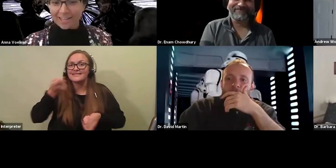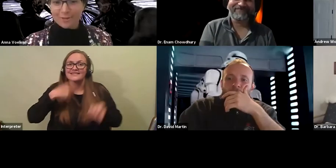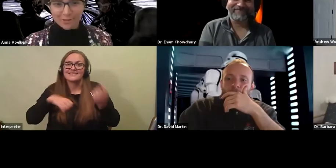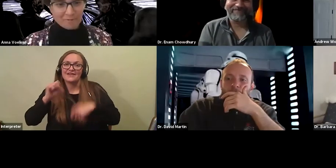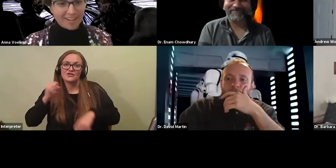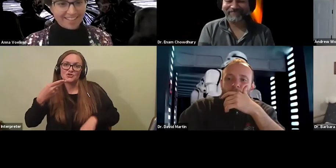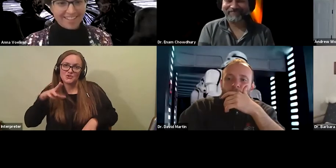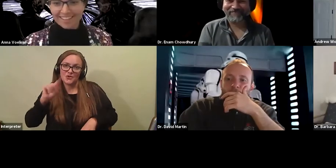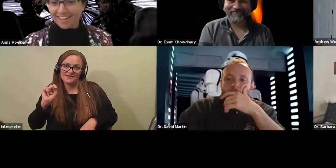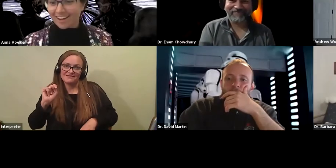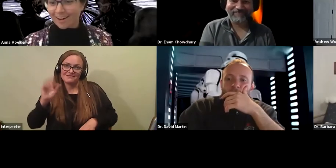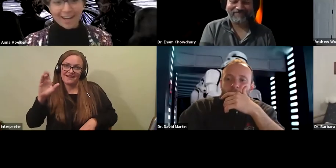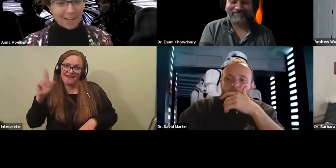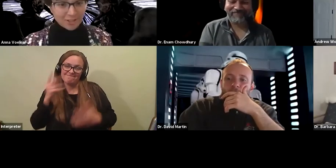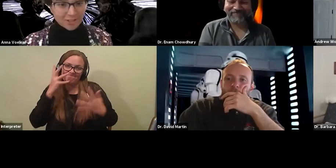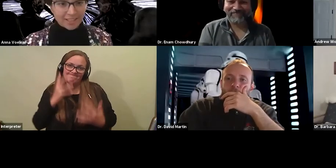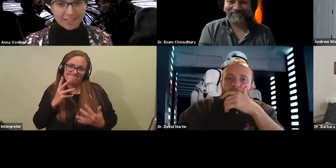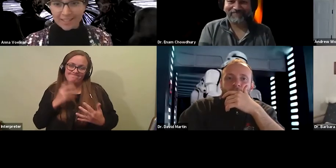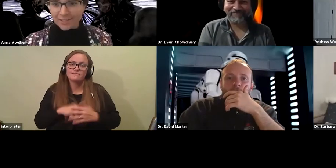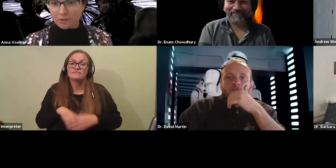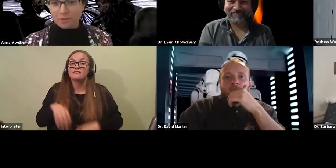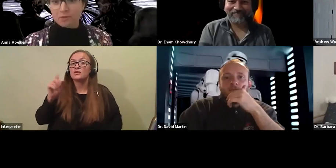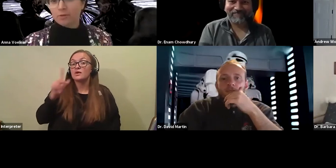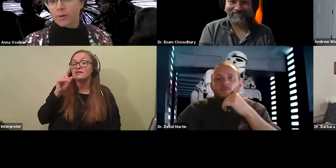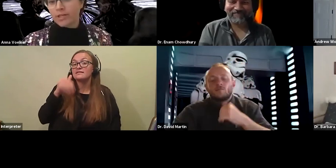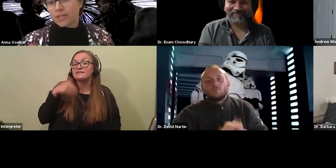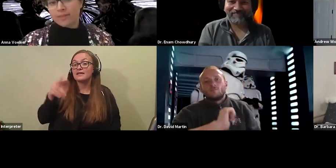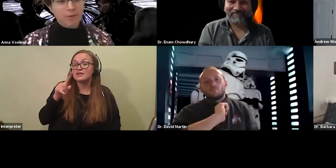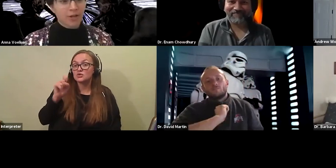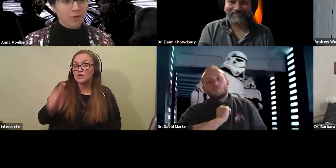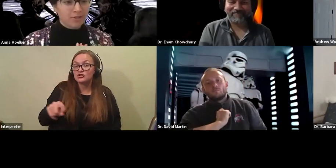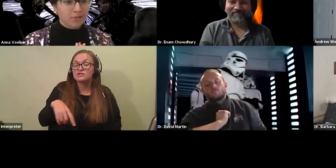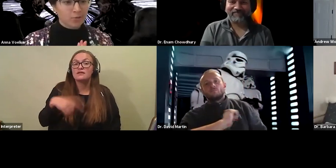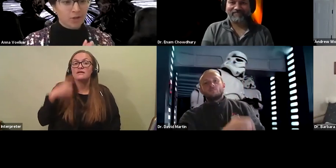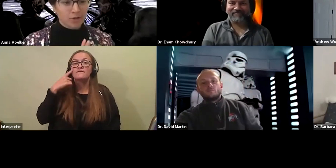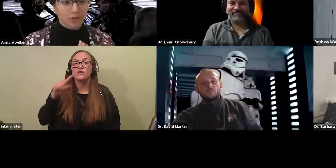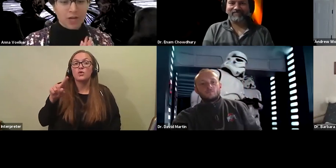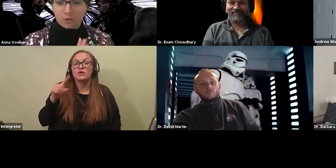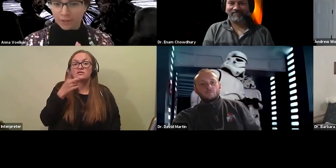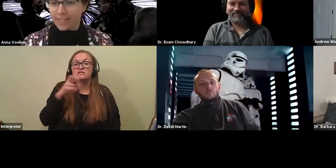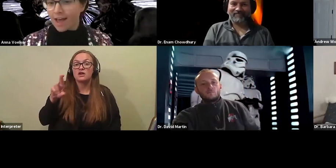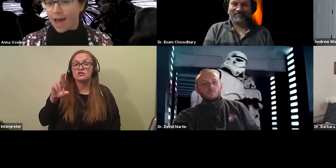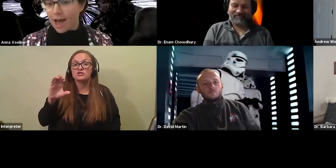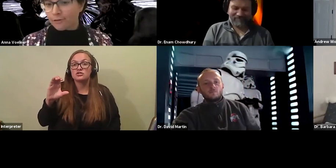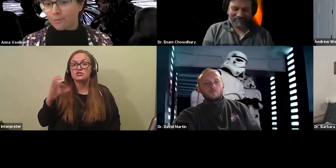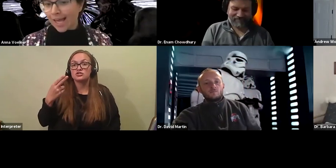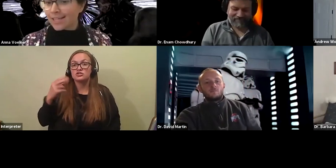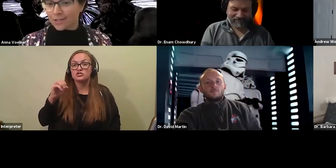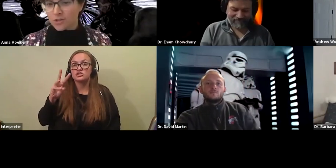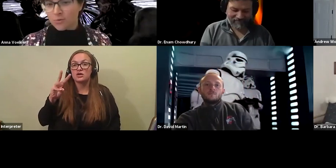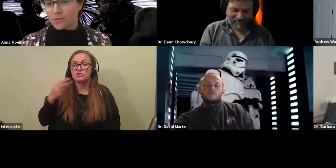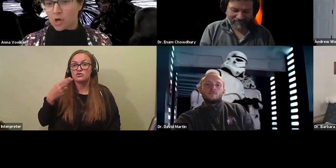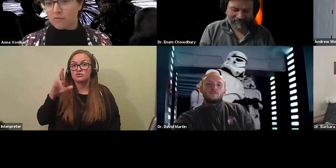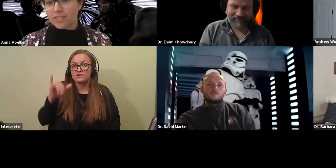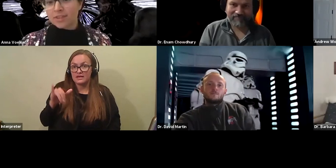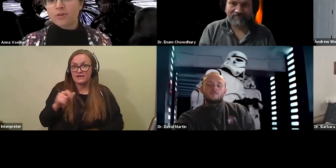Fascinating, thank you so much. Our next question here is another theoretical question, and this one goes to Dr. Chowdhury from Andy,